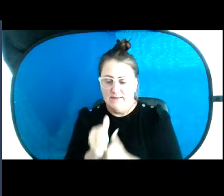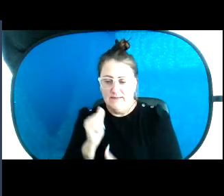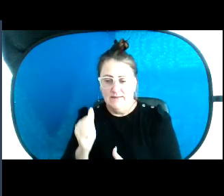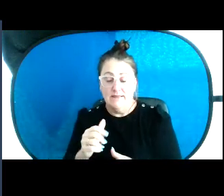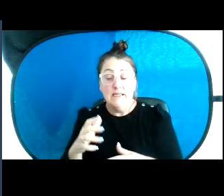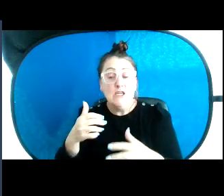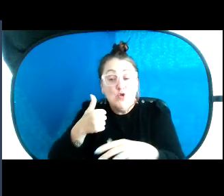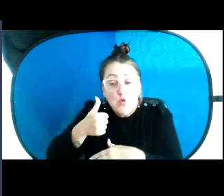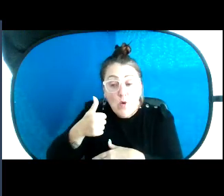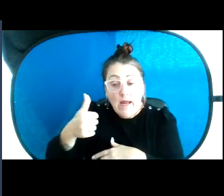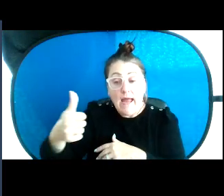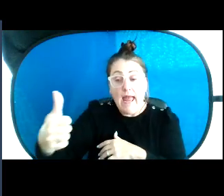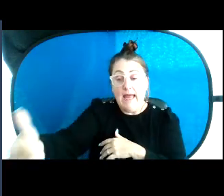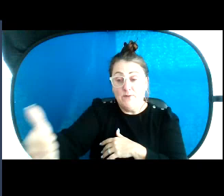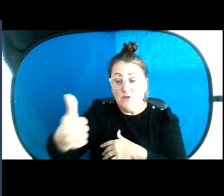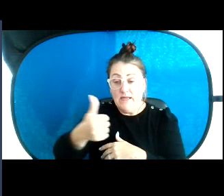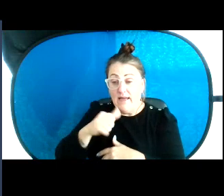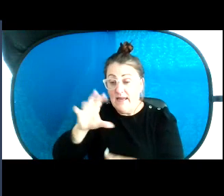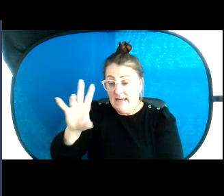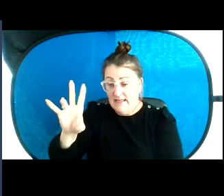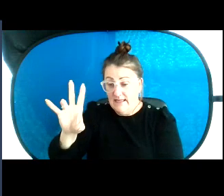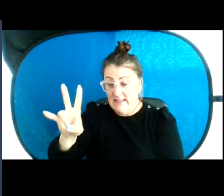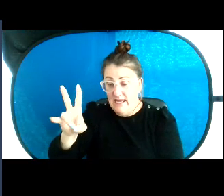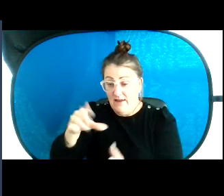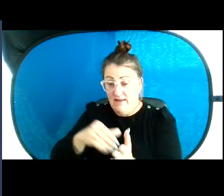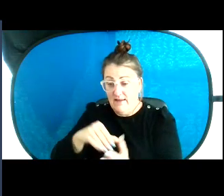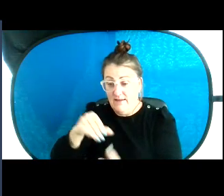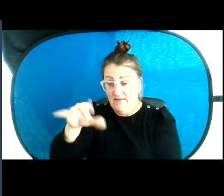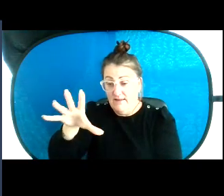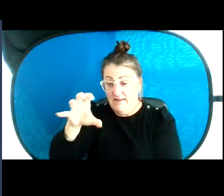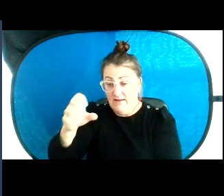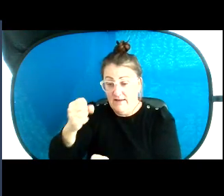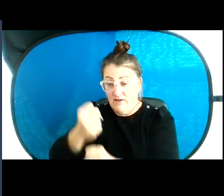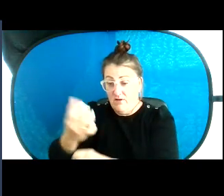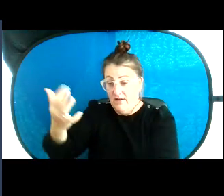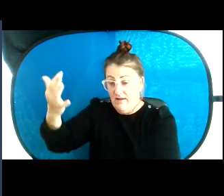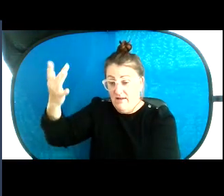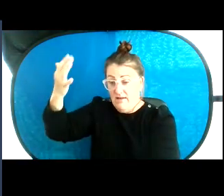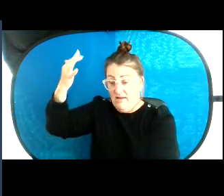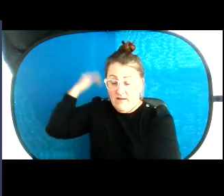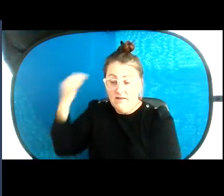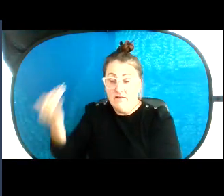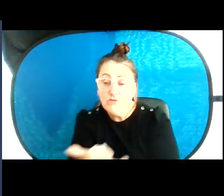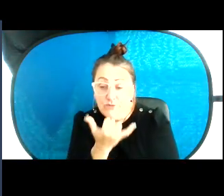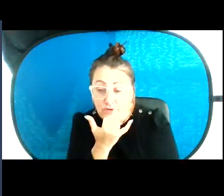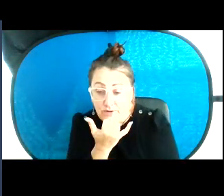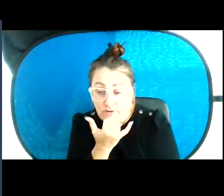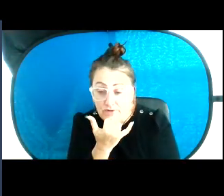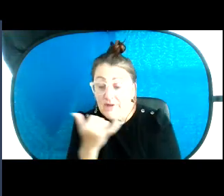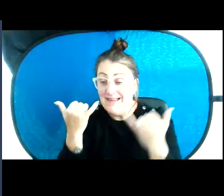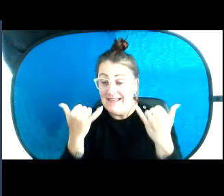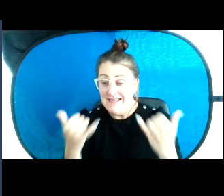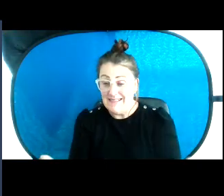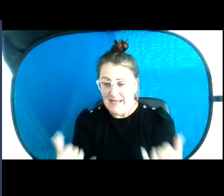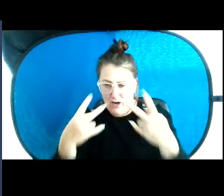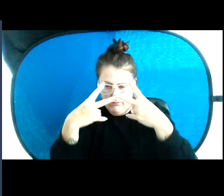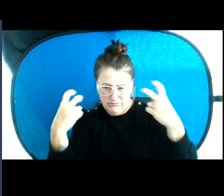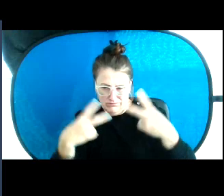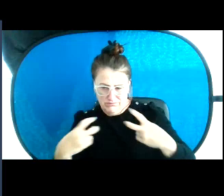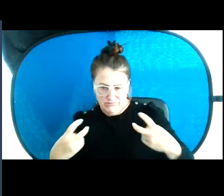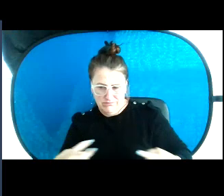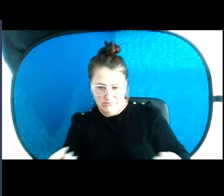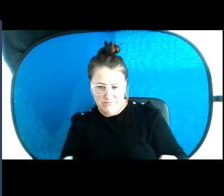Transportation 7,500 years ago, we did it wrong. And now we have to look at ourselves and say, what do we